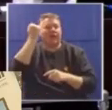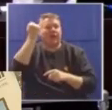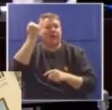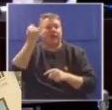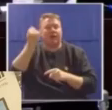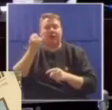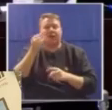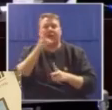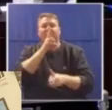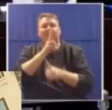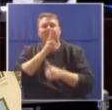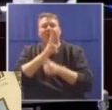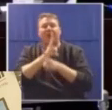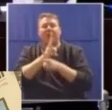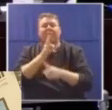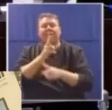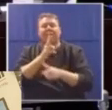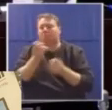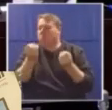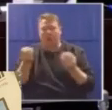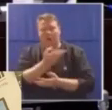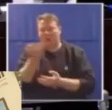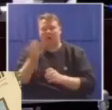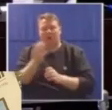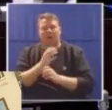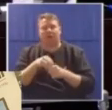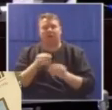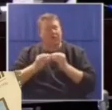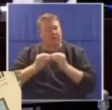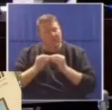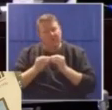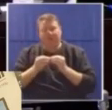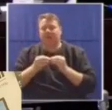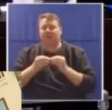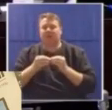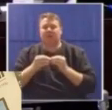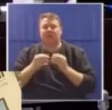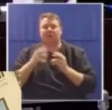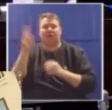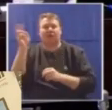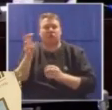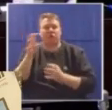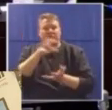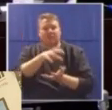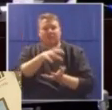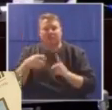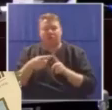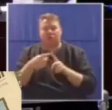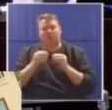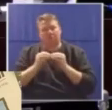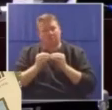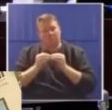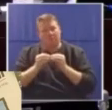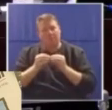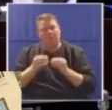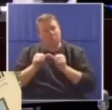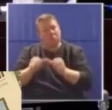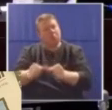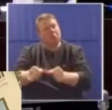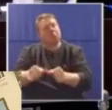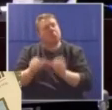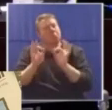many, are underway. We're repairing our power stations, we're maintaining them. And when you maintain the power